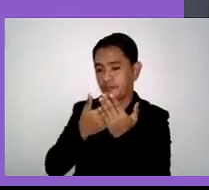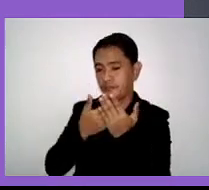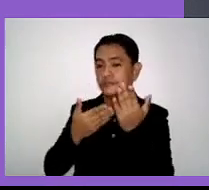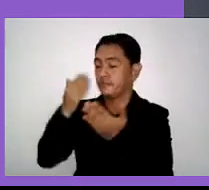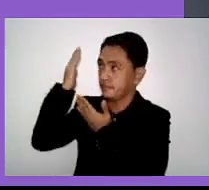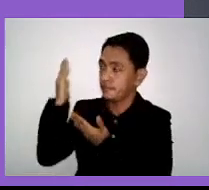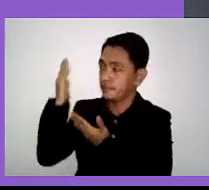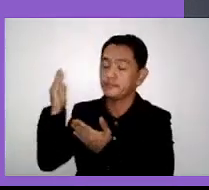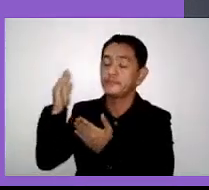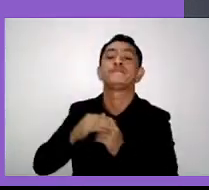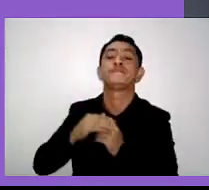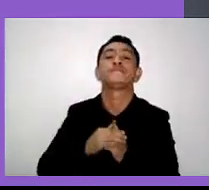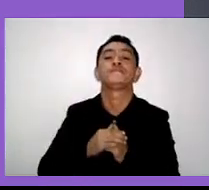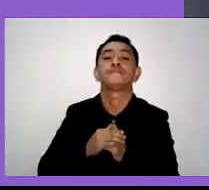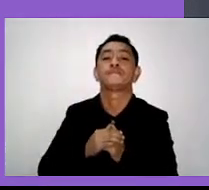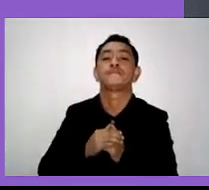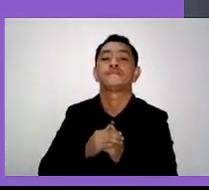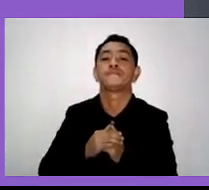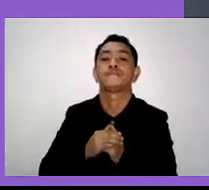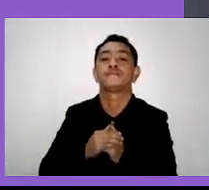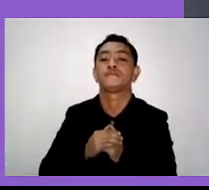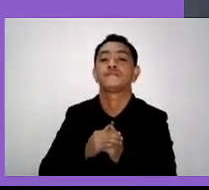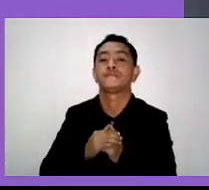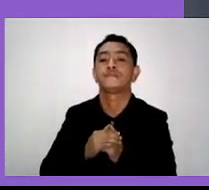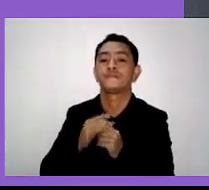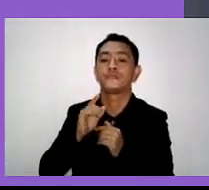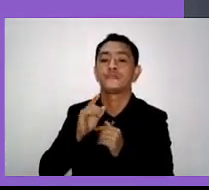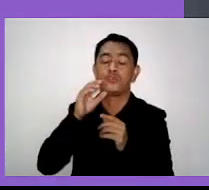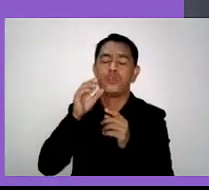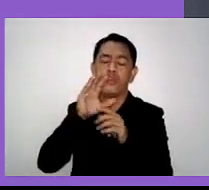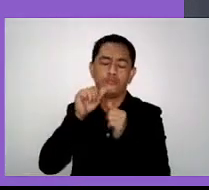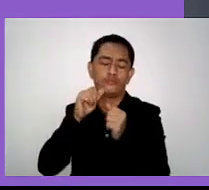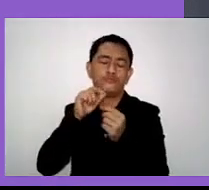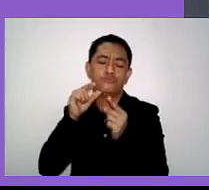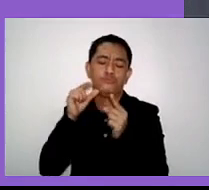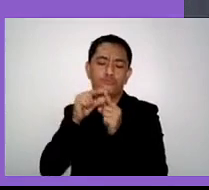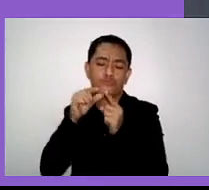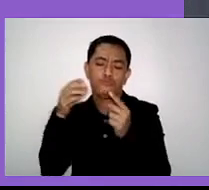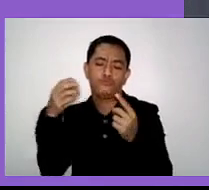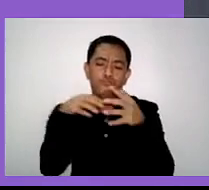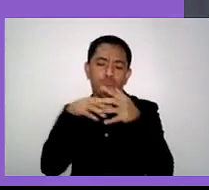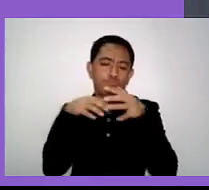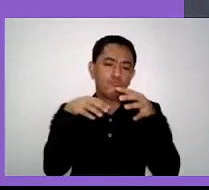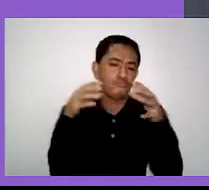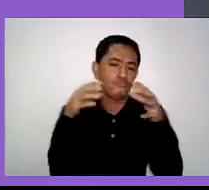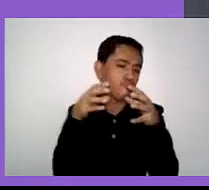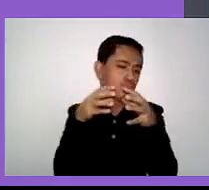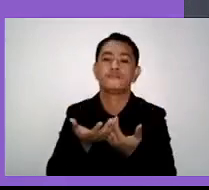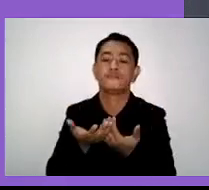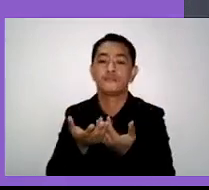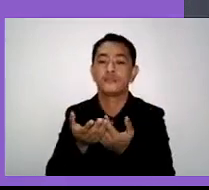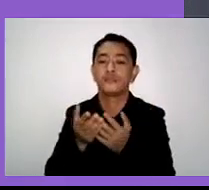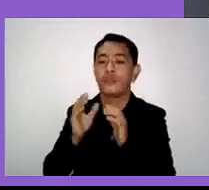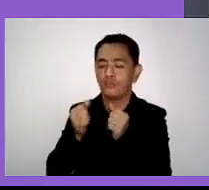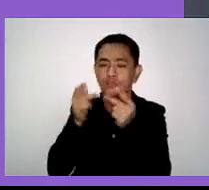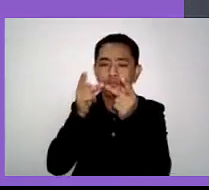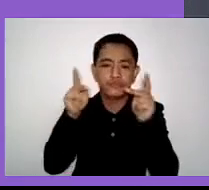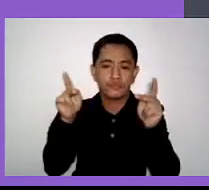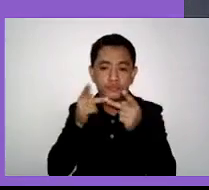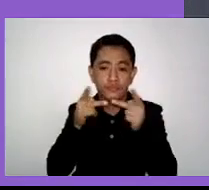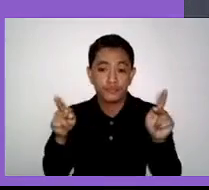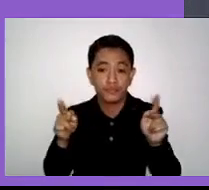How about if you put all these words together? How much of this paragraph do you understand?